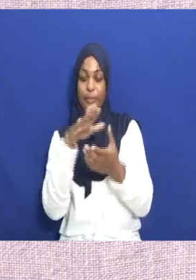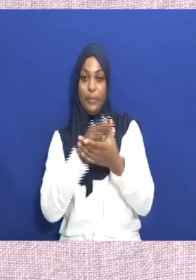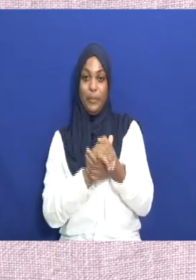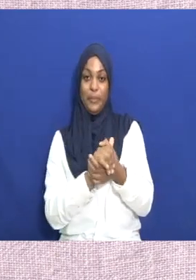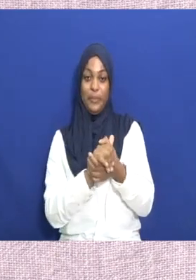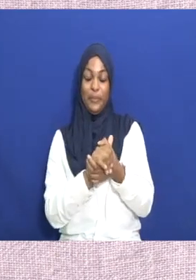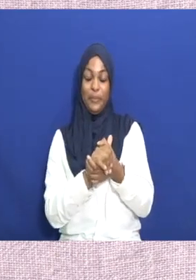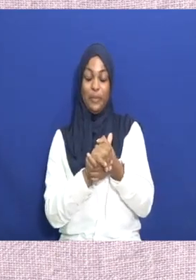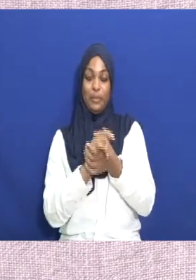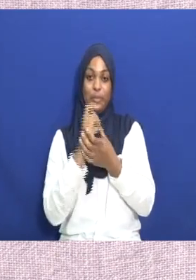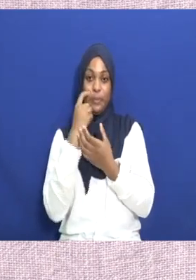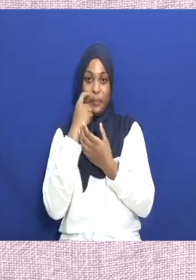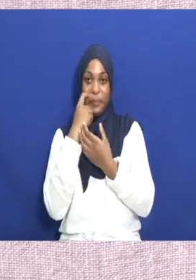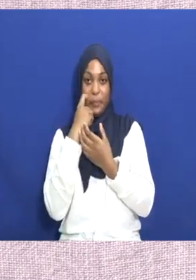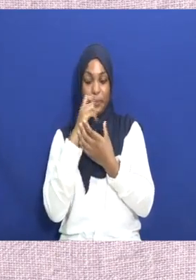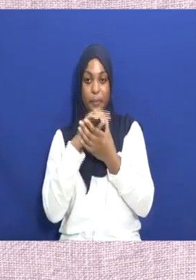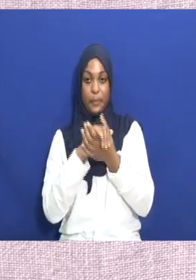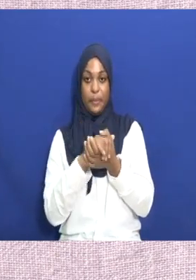times 35.